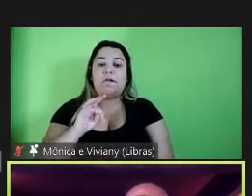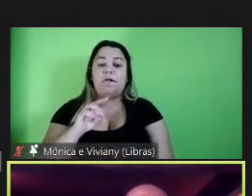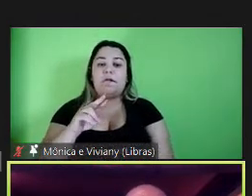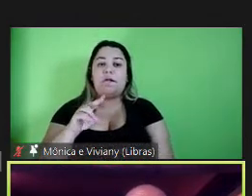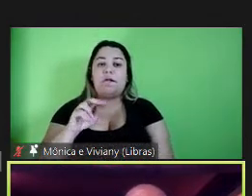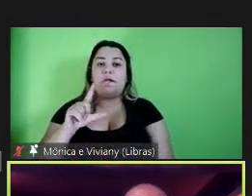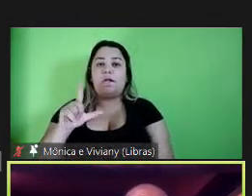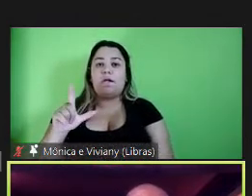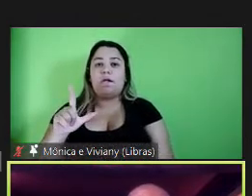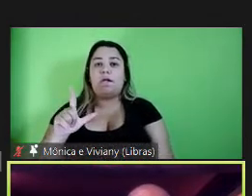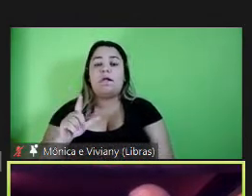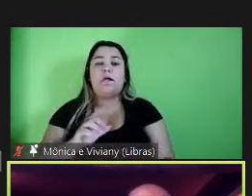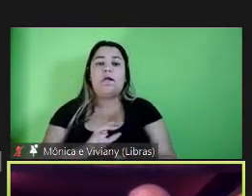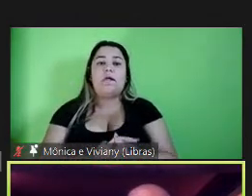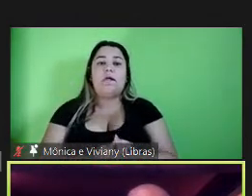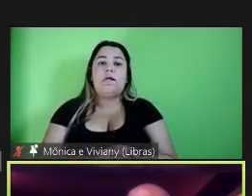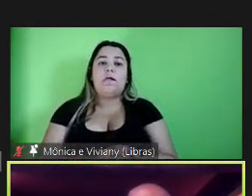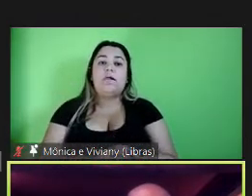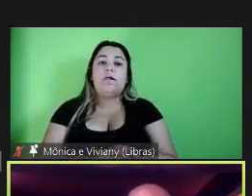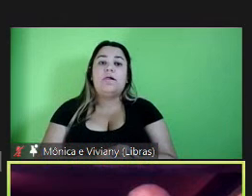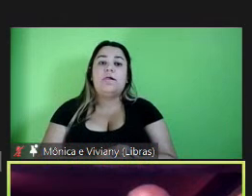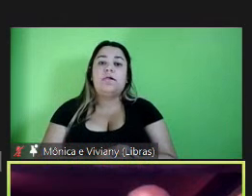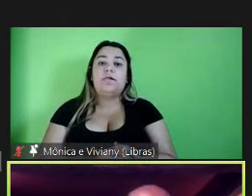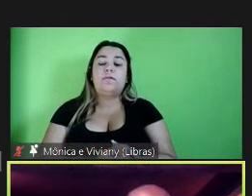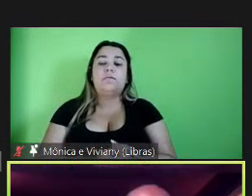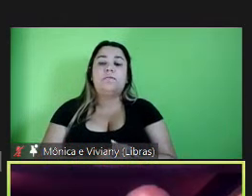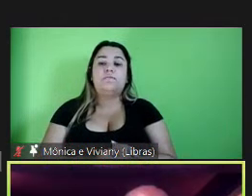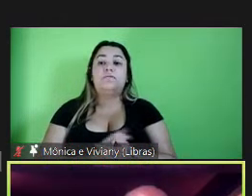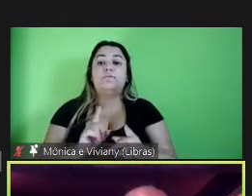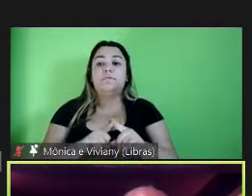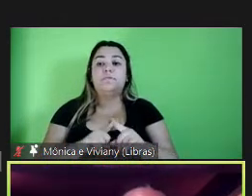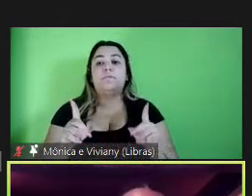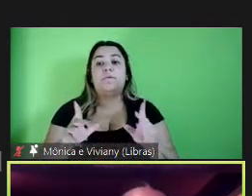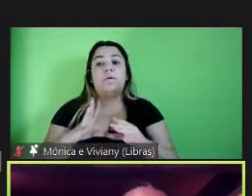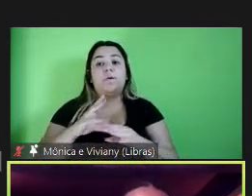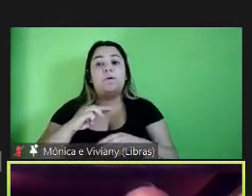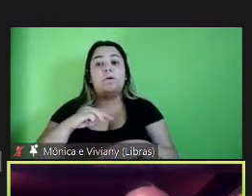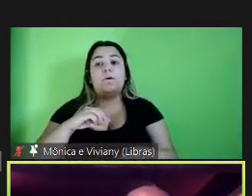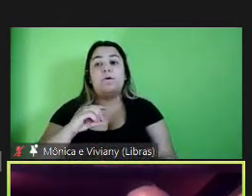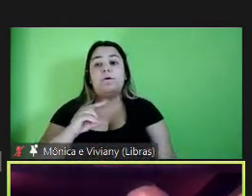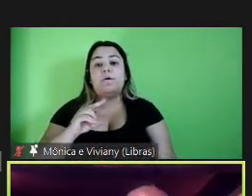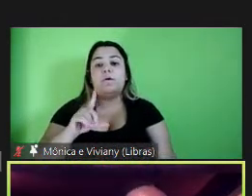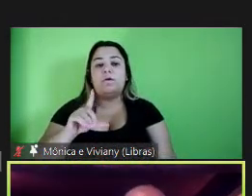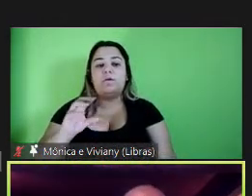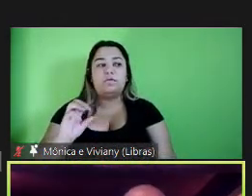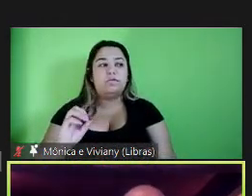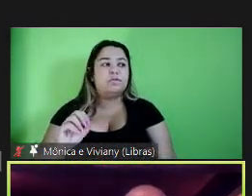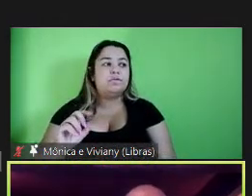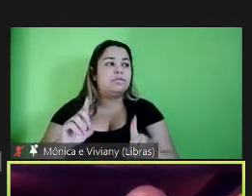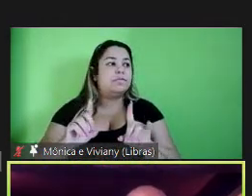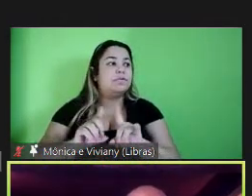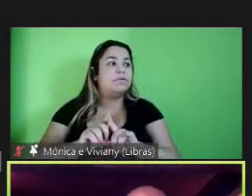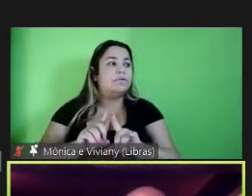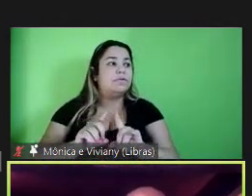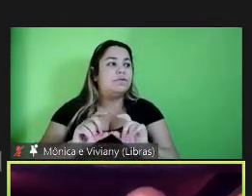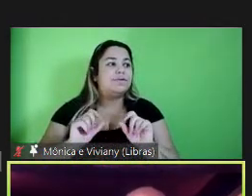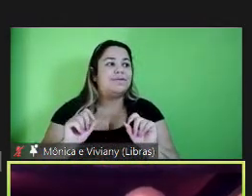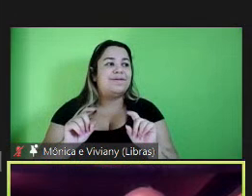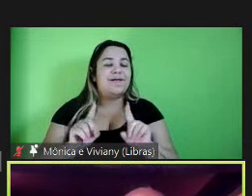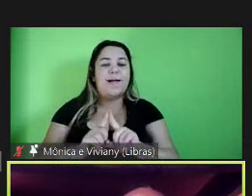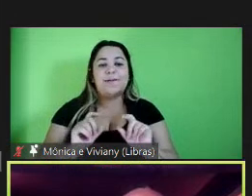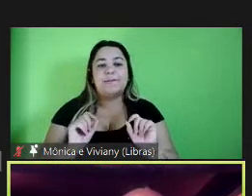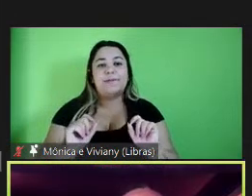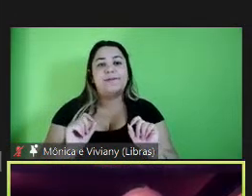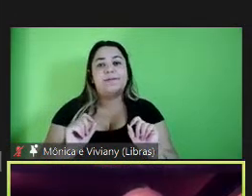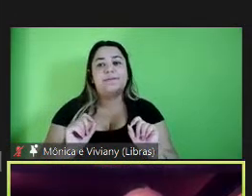underpinning of the diabetes module that I lead and continue to develop, we're asking those